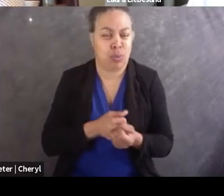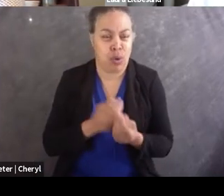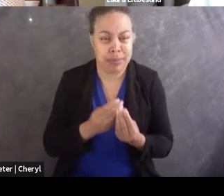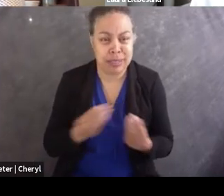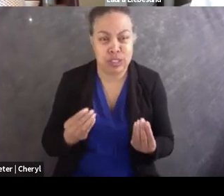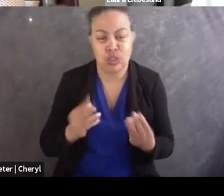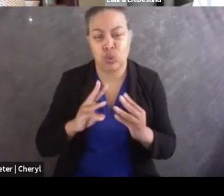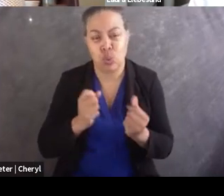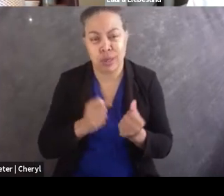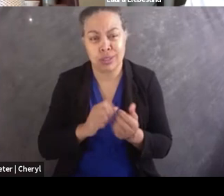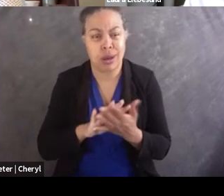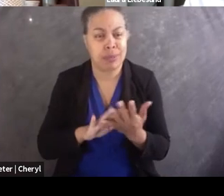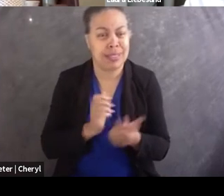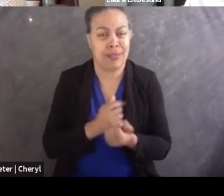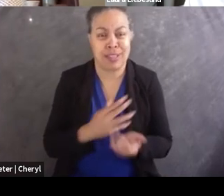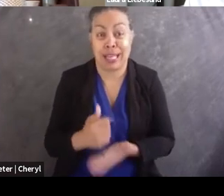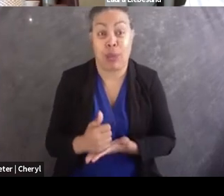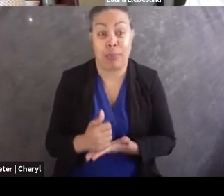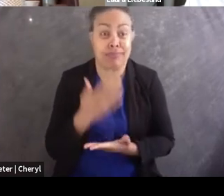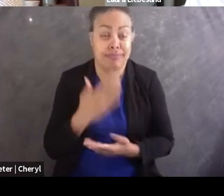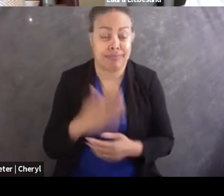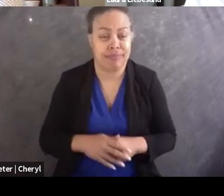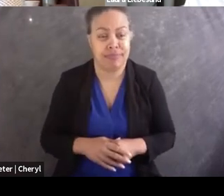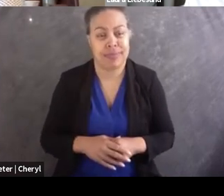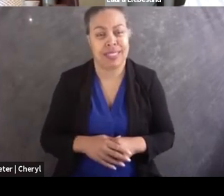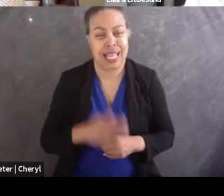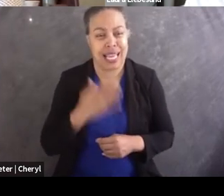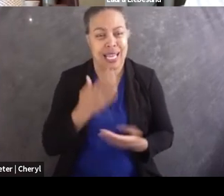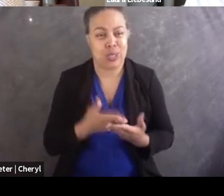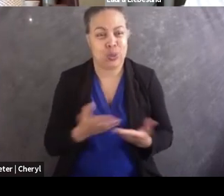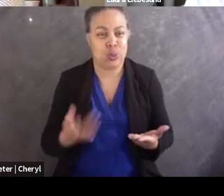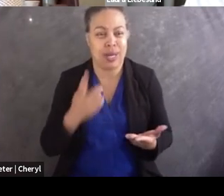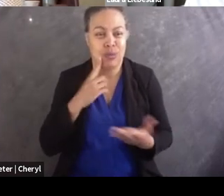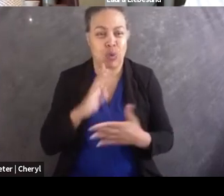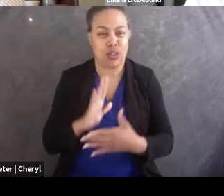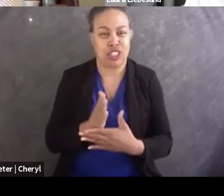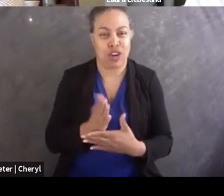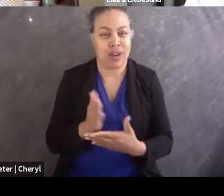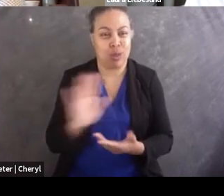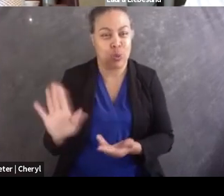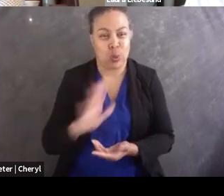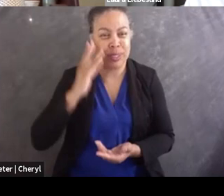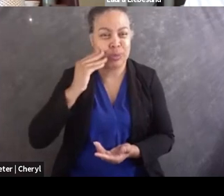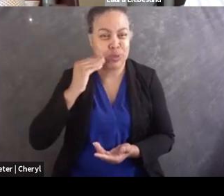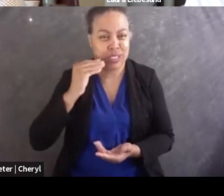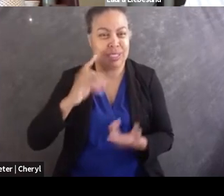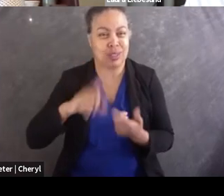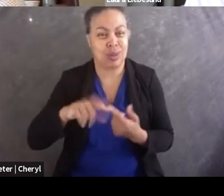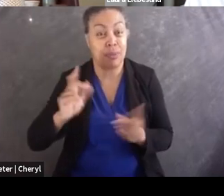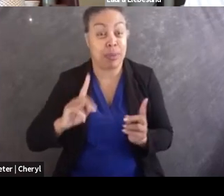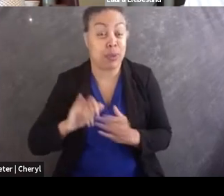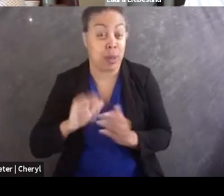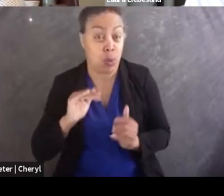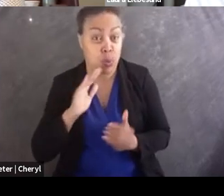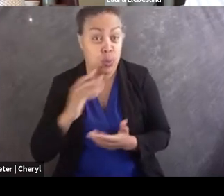and everything were, you know, helpful. You know, thank you for kind of sharing back your experience to people who will hopefully be able to put together